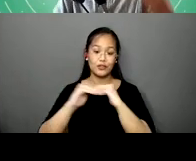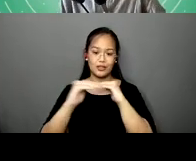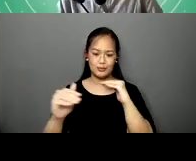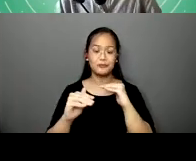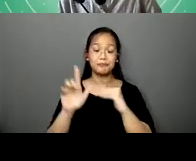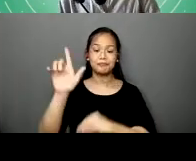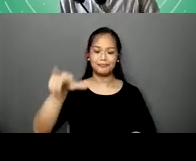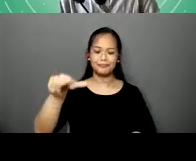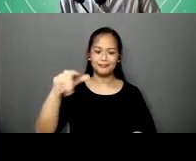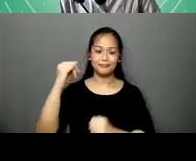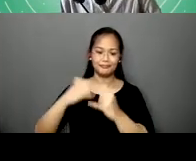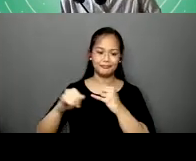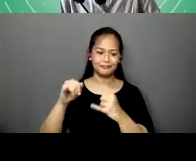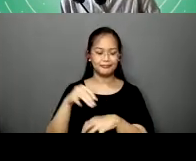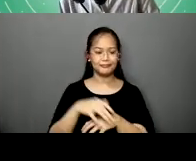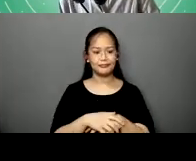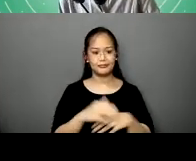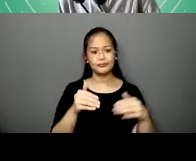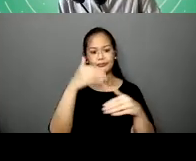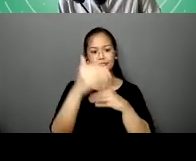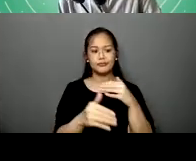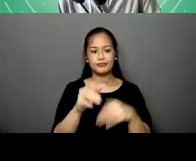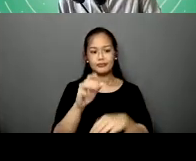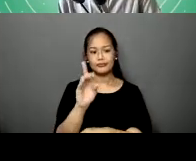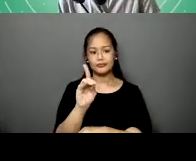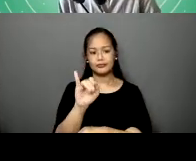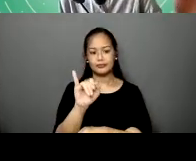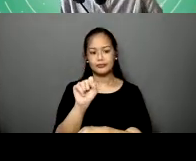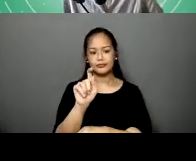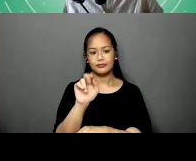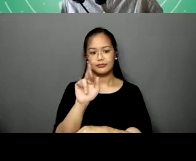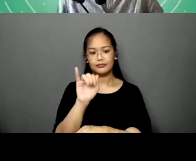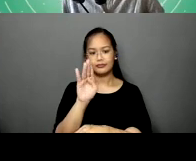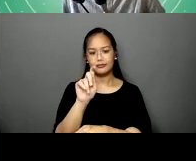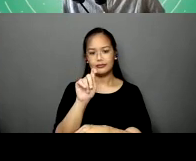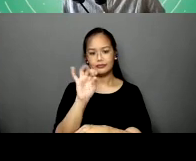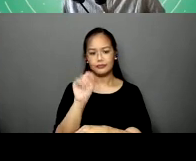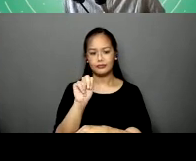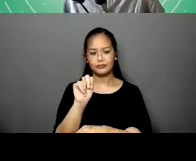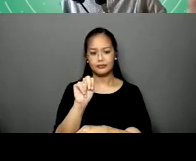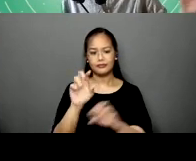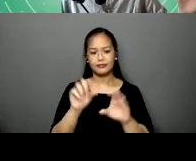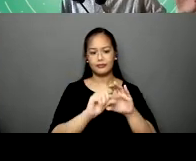So distribution, another form. This is kind of most obvious in this delivery economy.